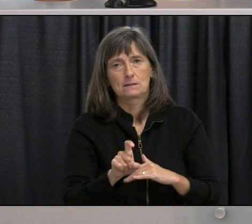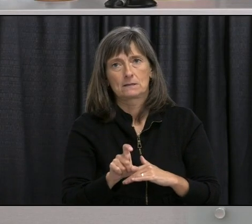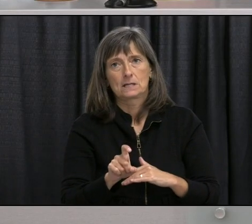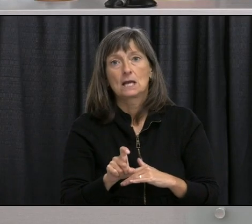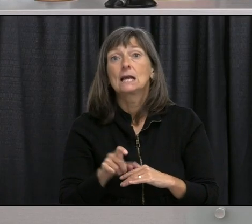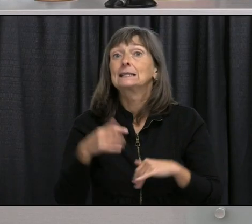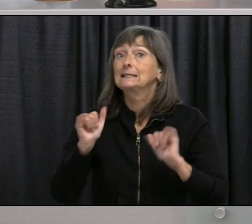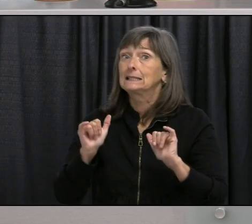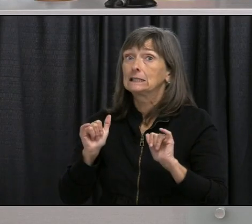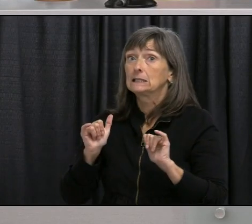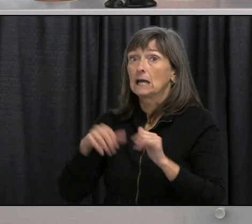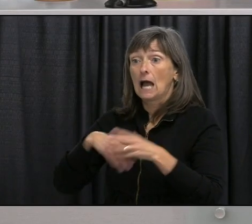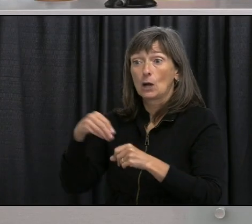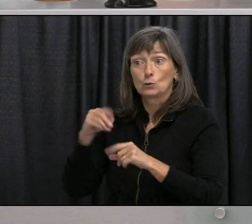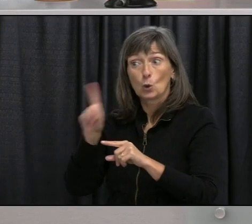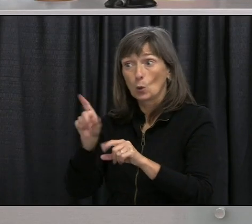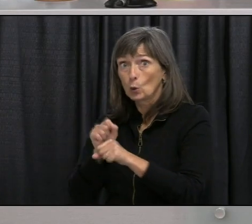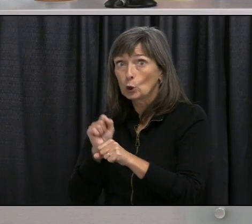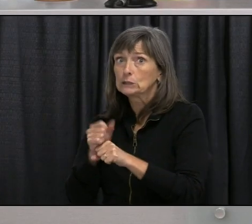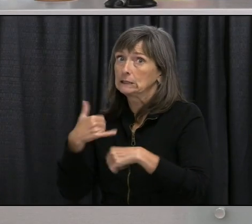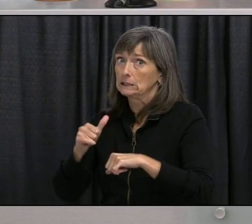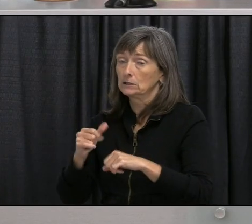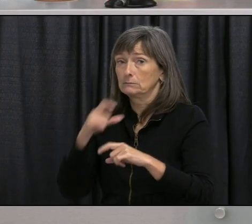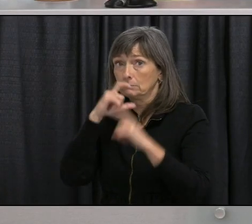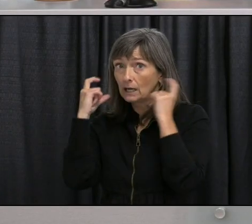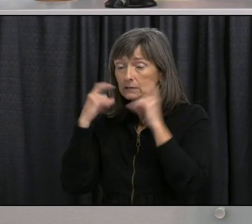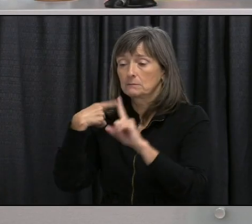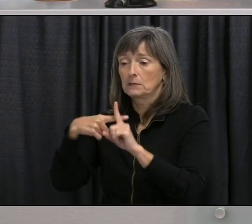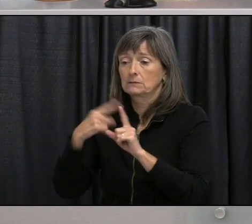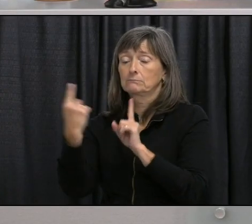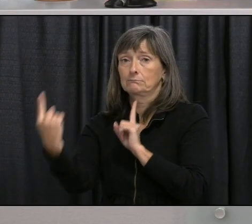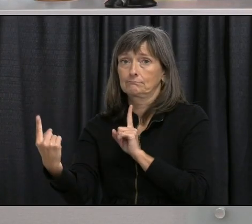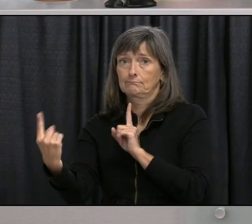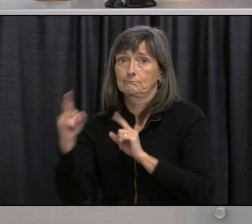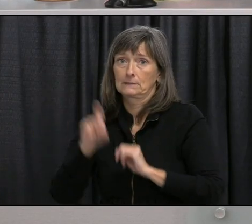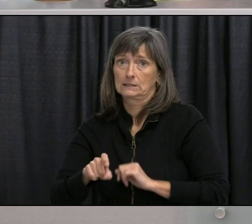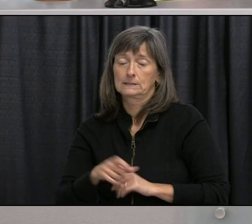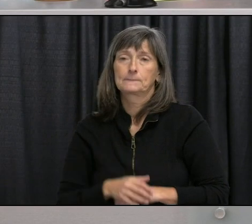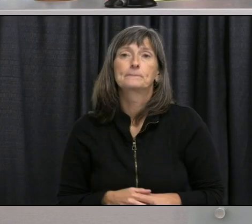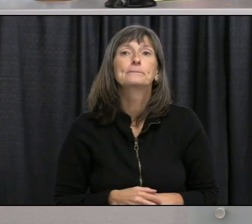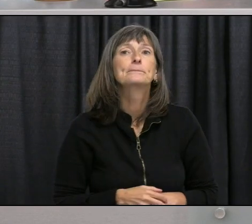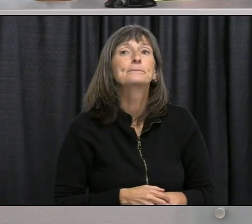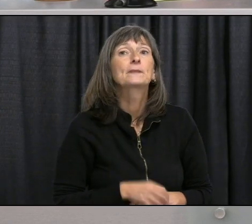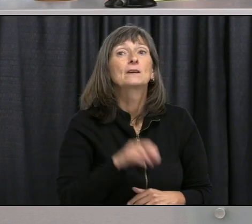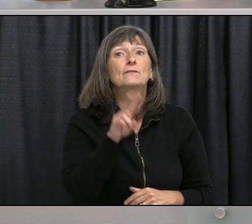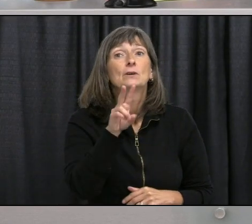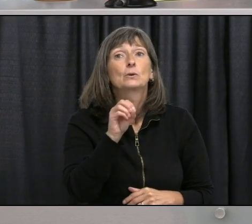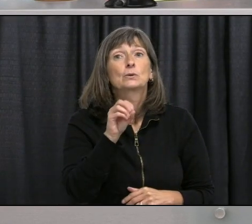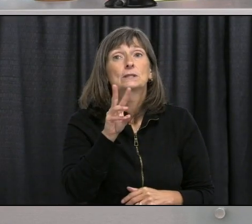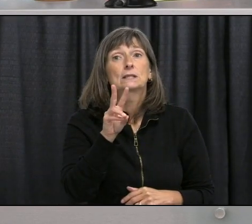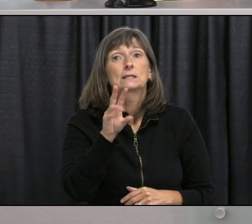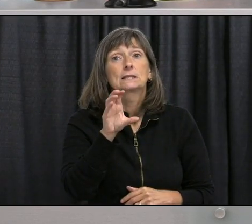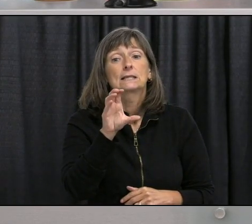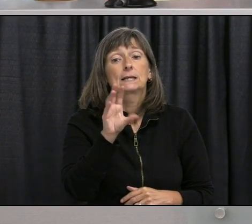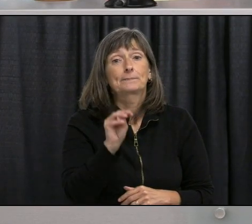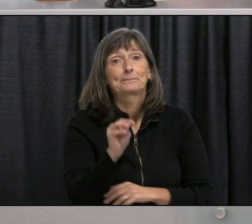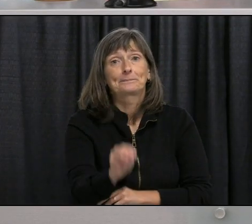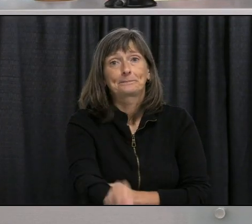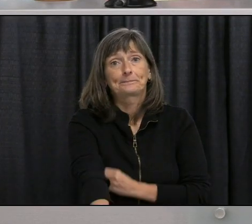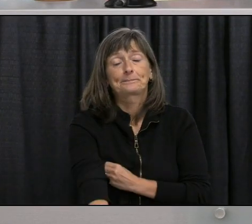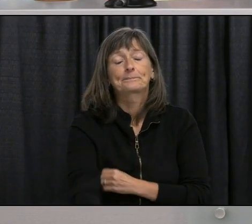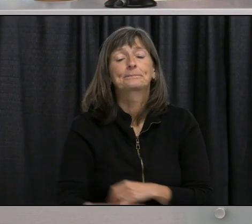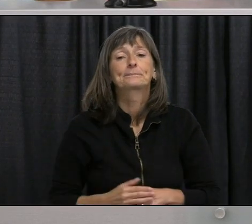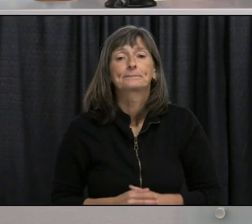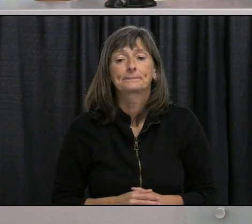Okay, thank you. Our next questions are from Linda Swain of BOCM News. Please go ahead. Hi there.